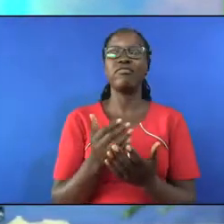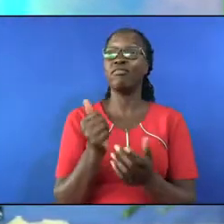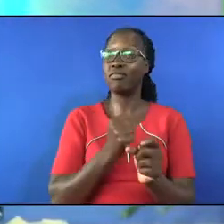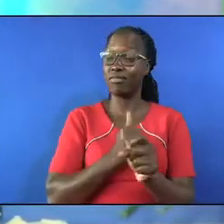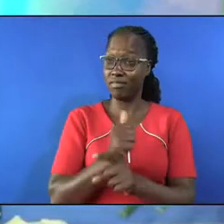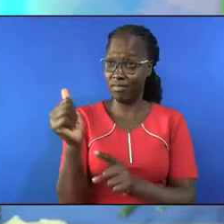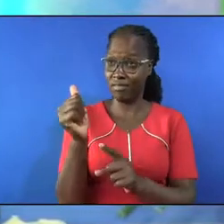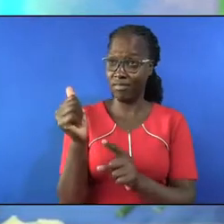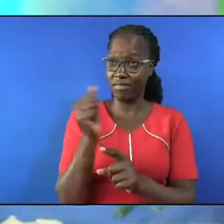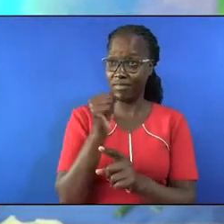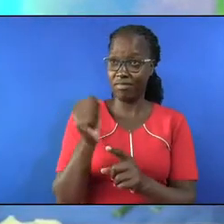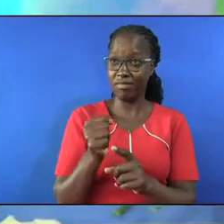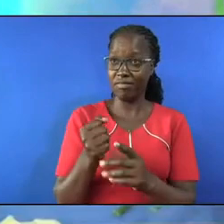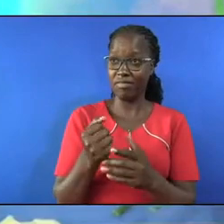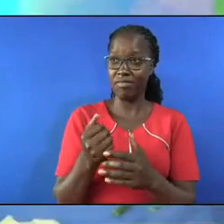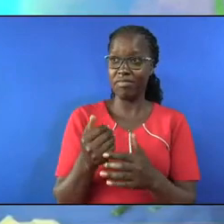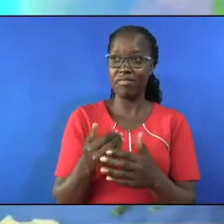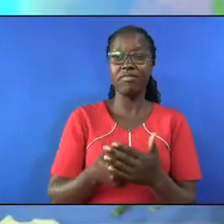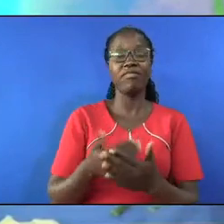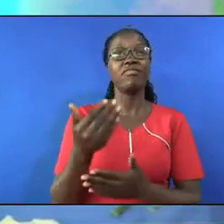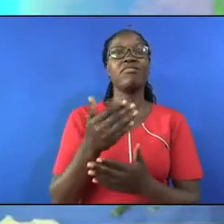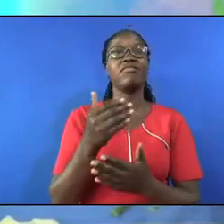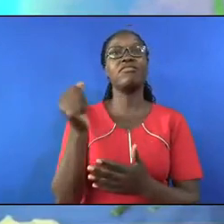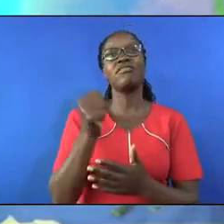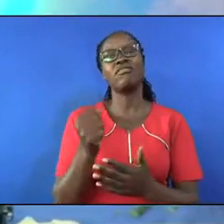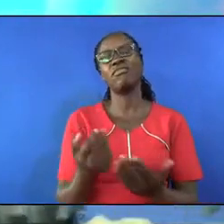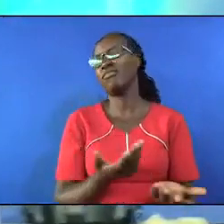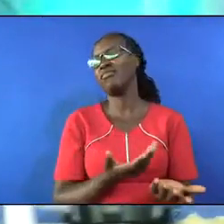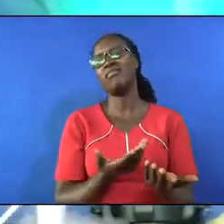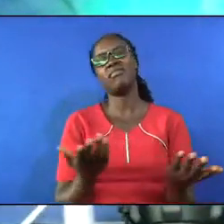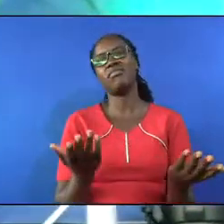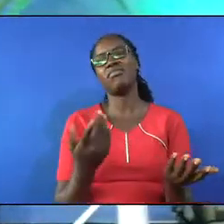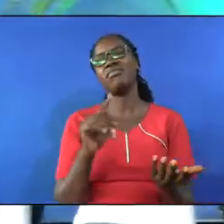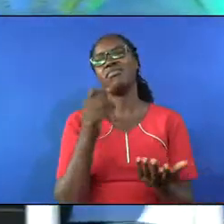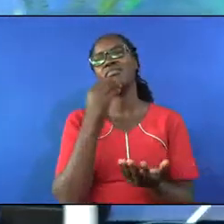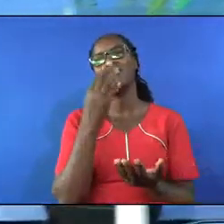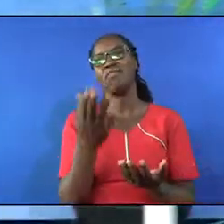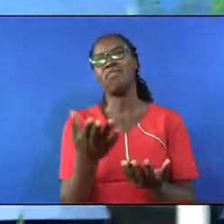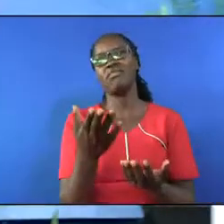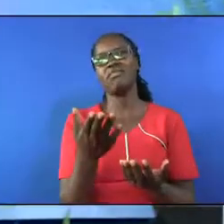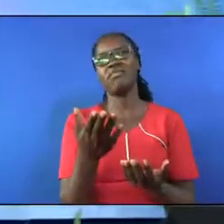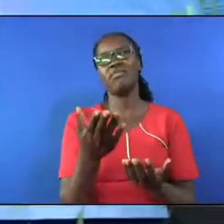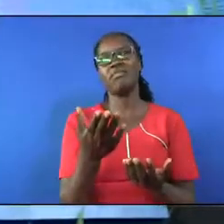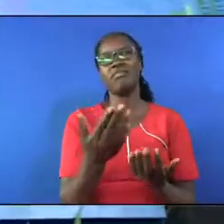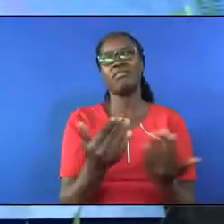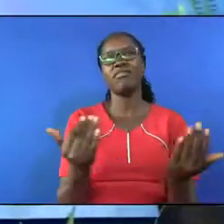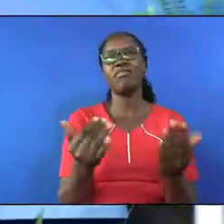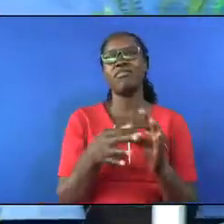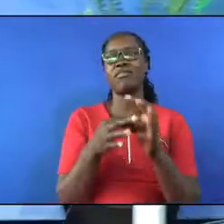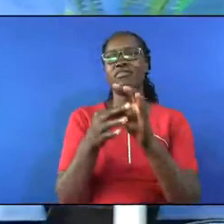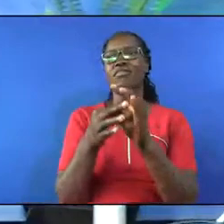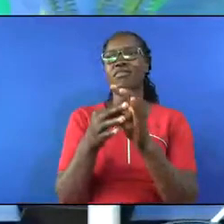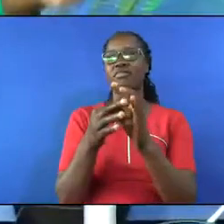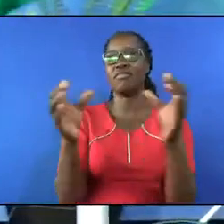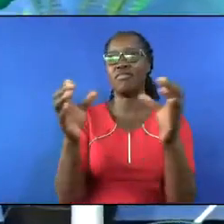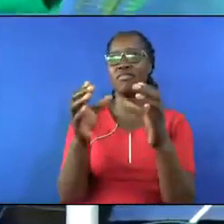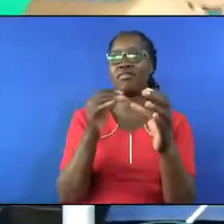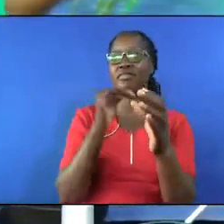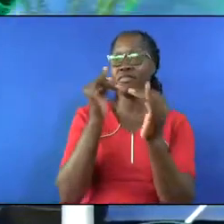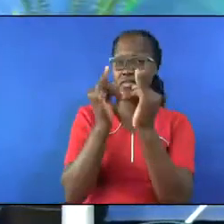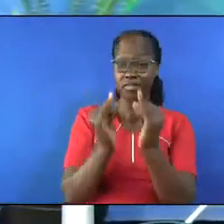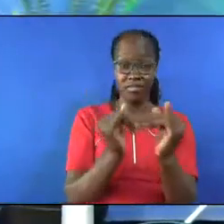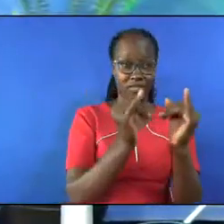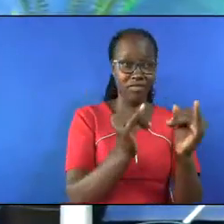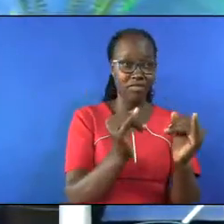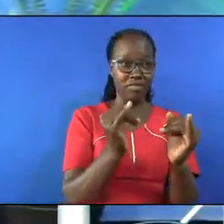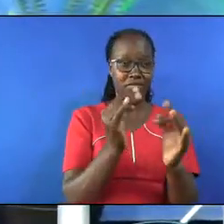in front of the child, surely parents. That is not right. A child should belong to the community, not to you as an individual. When